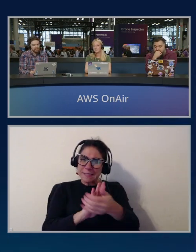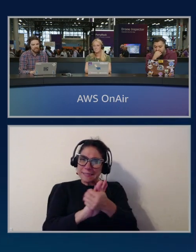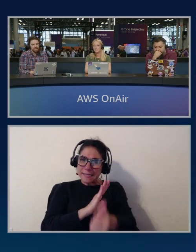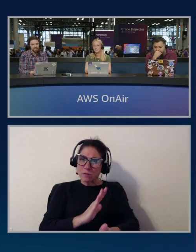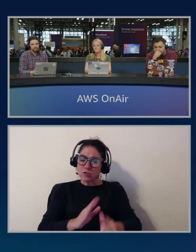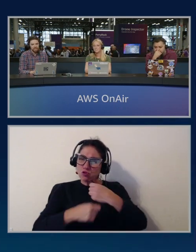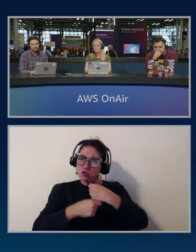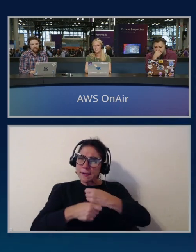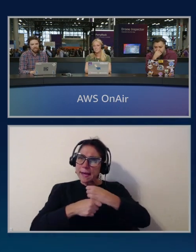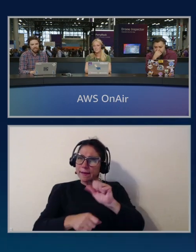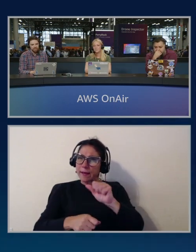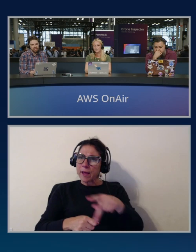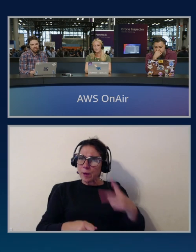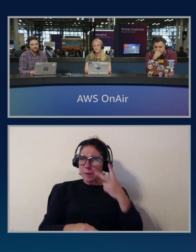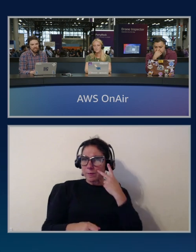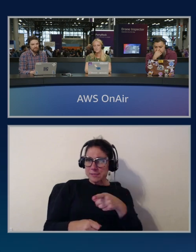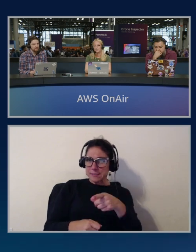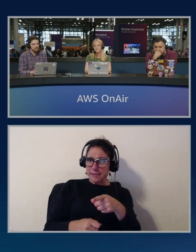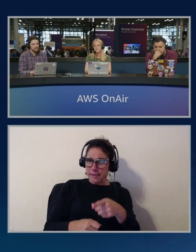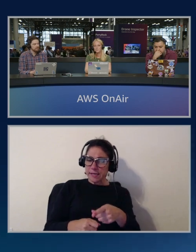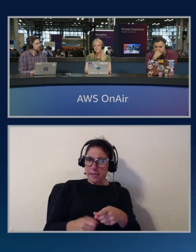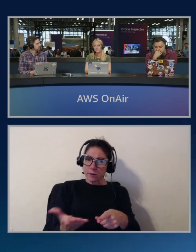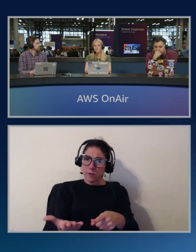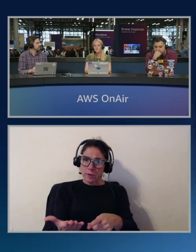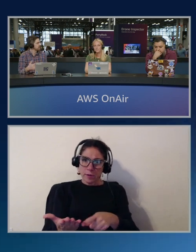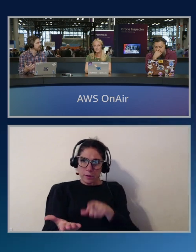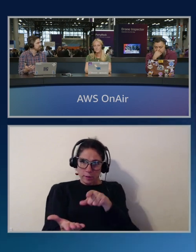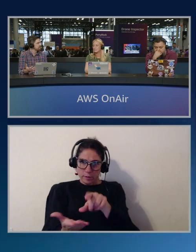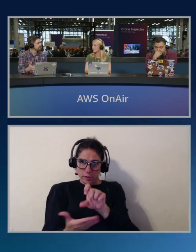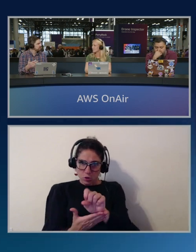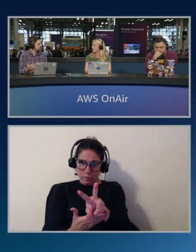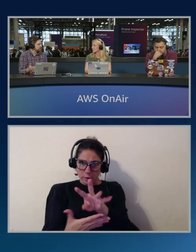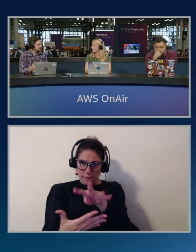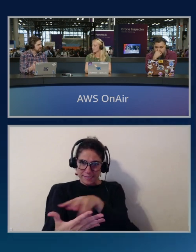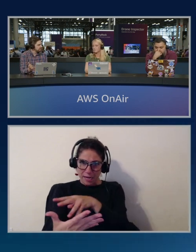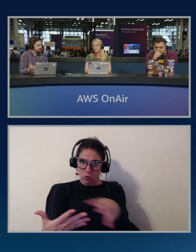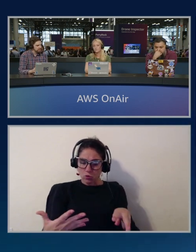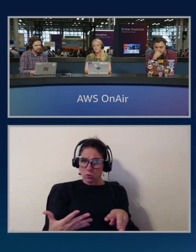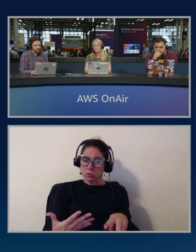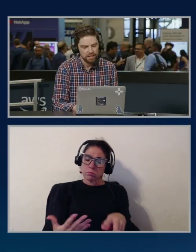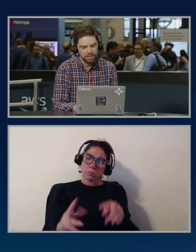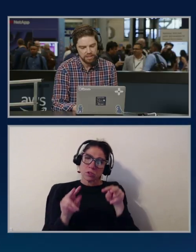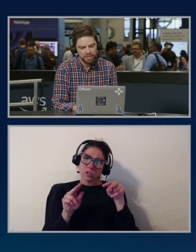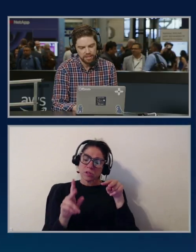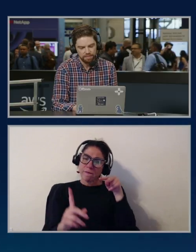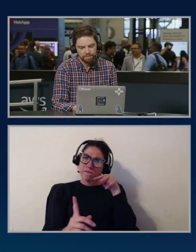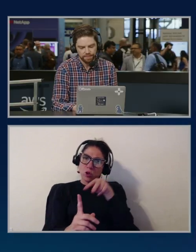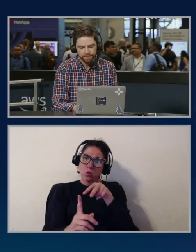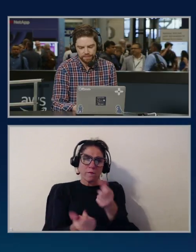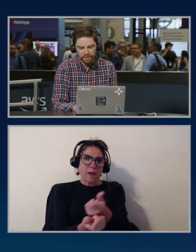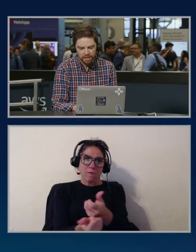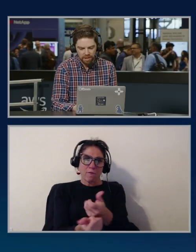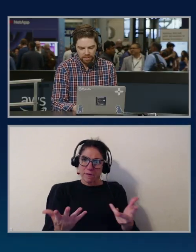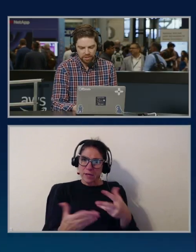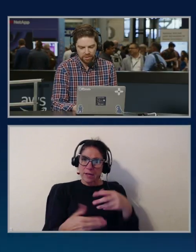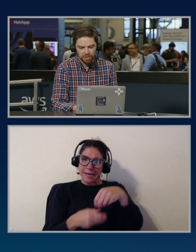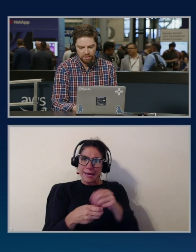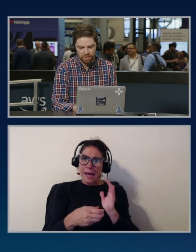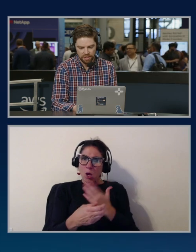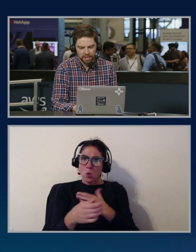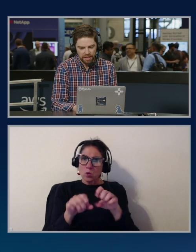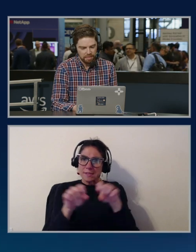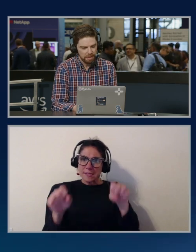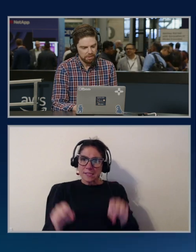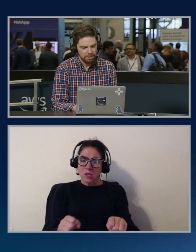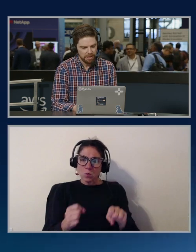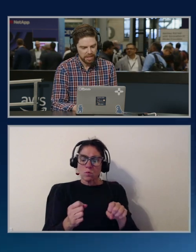as you can see here, we land, we get the software table. So this is a table view of all the software versions in our system. We scroll